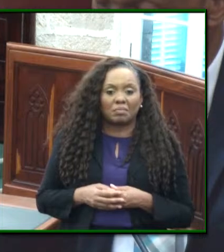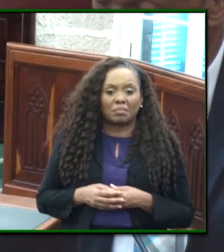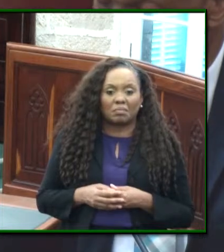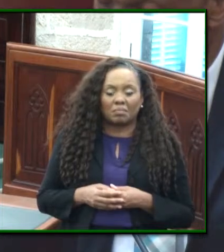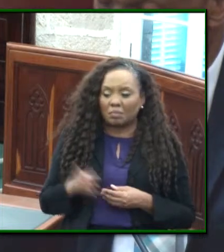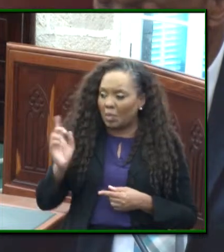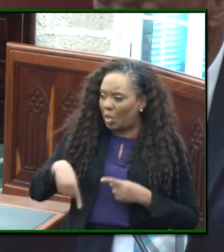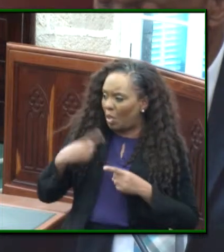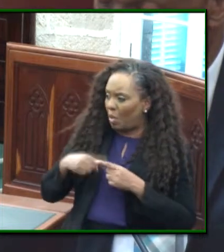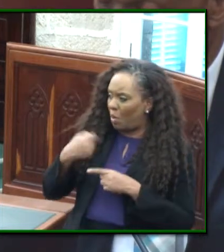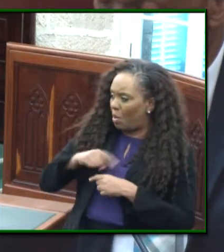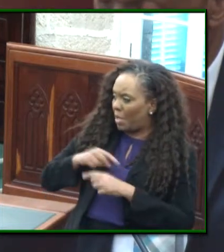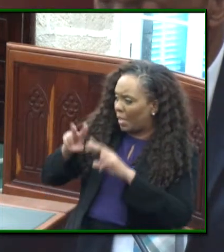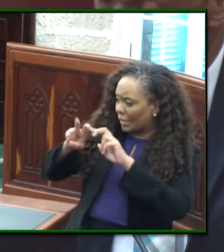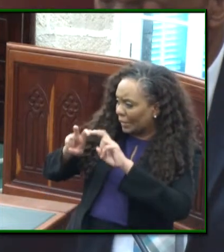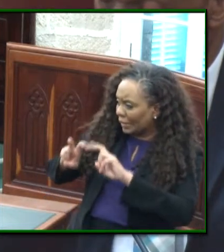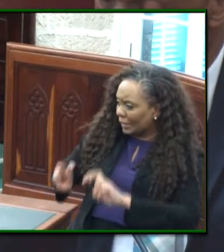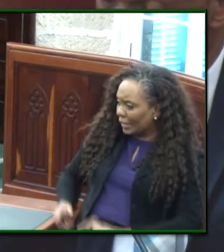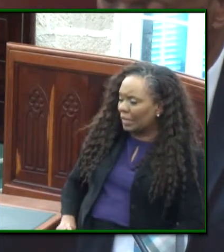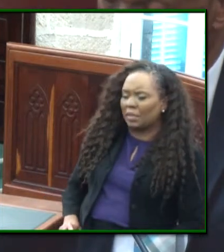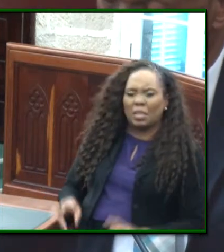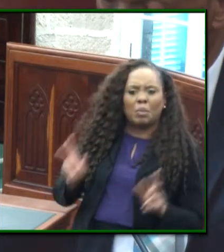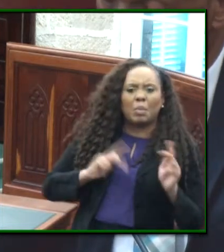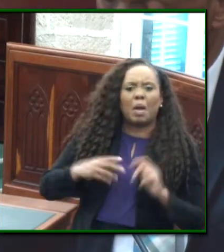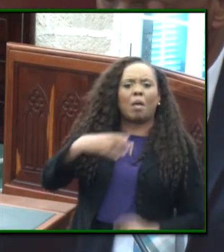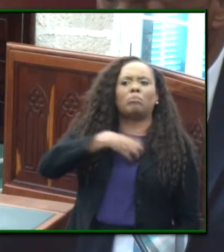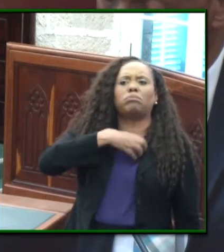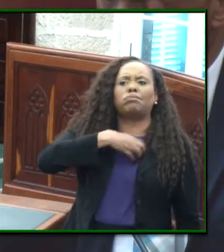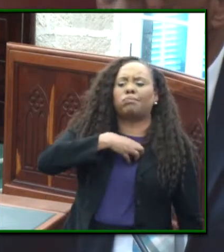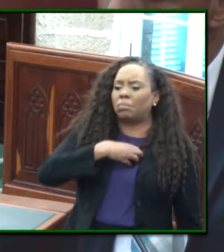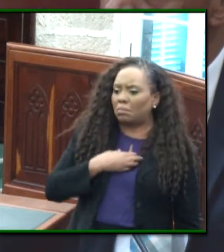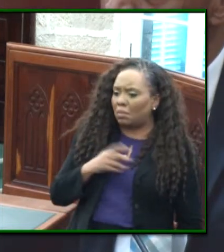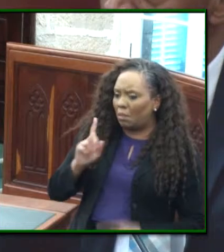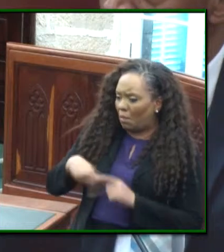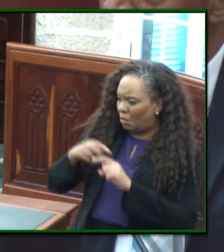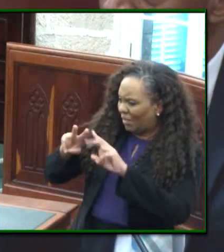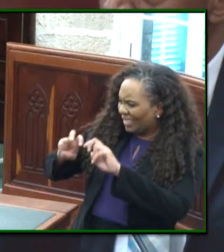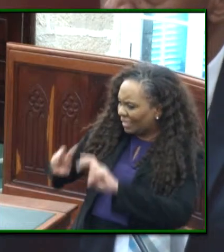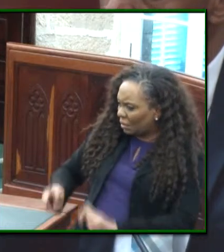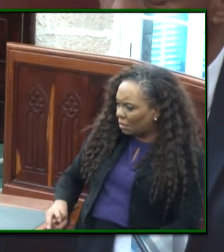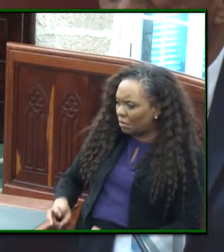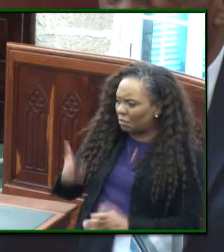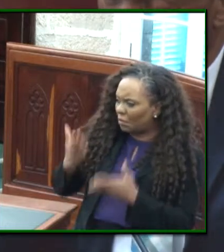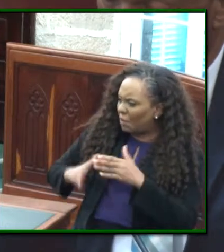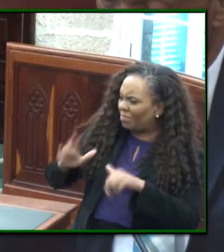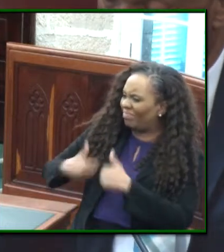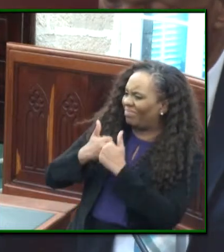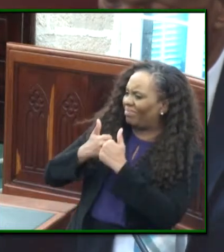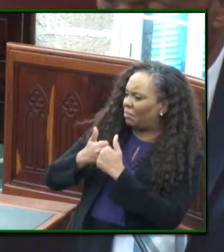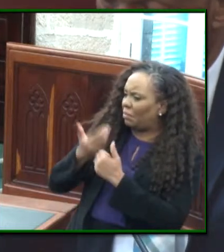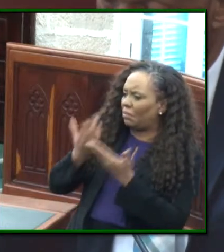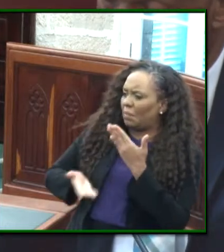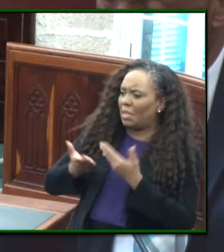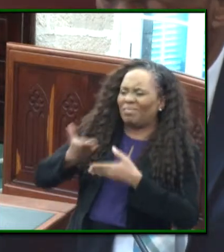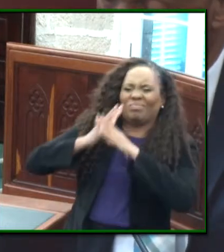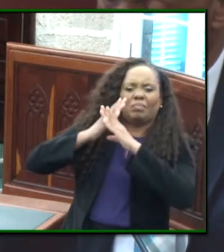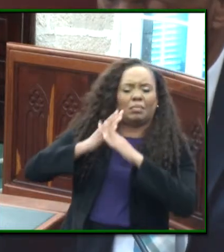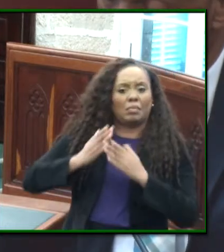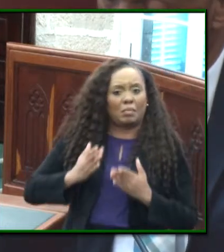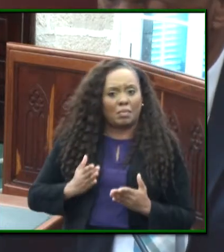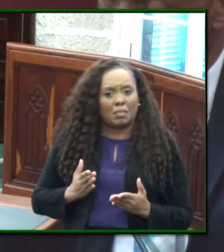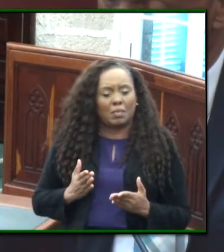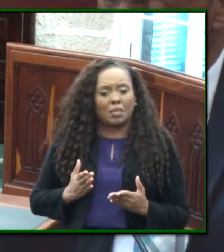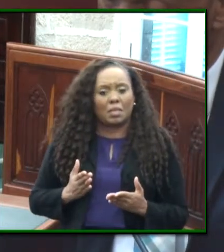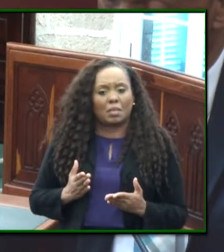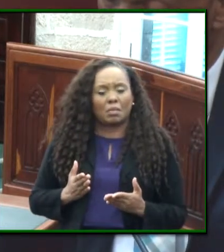investigation of complaints, sometimes challenges are encountered because the authority is